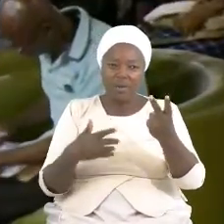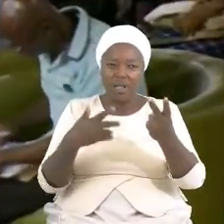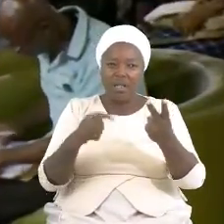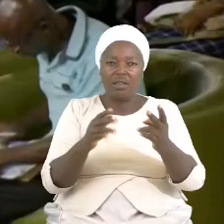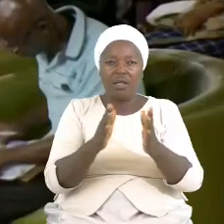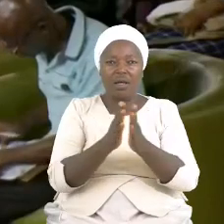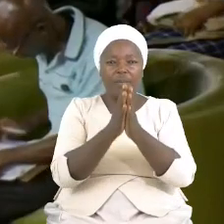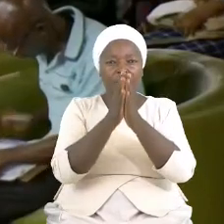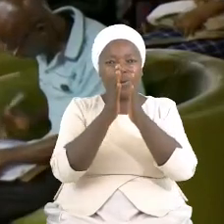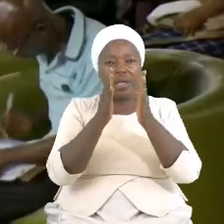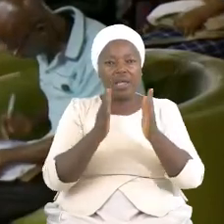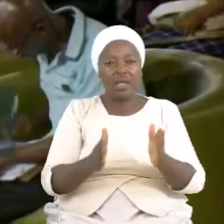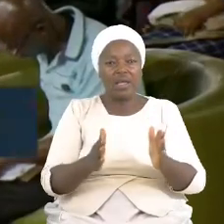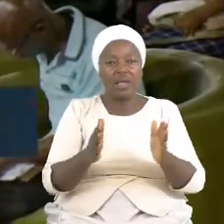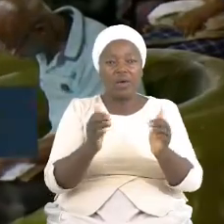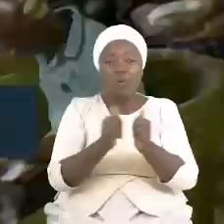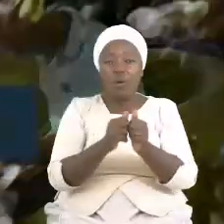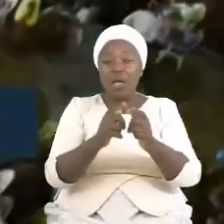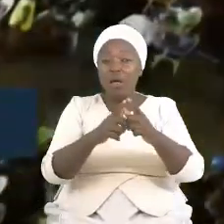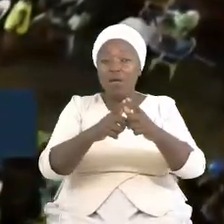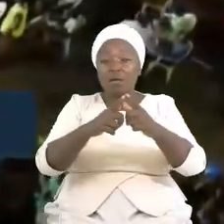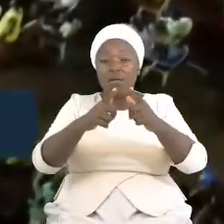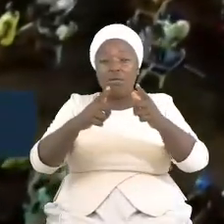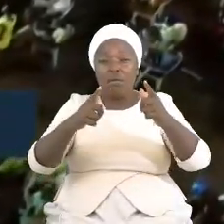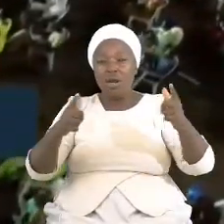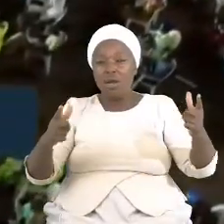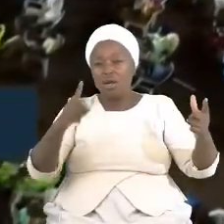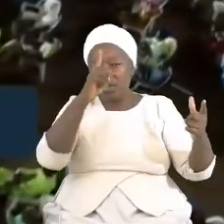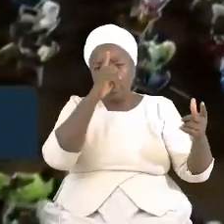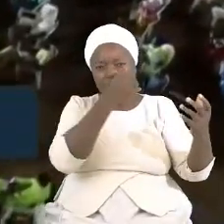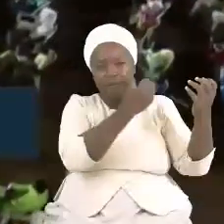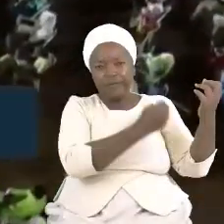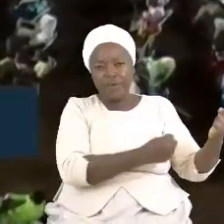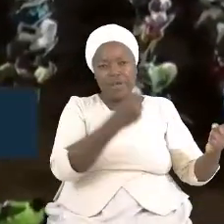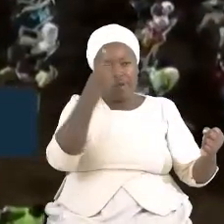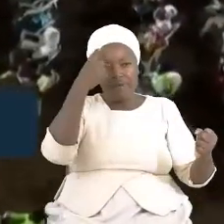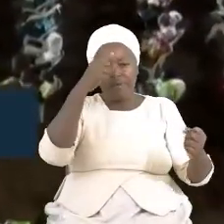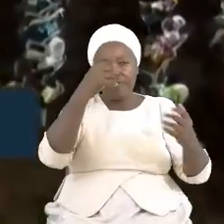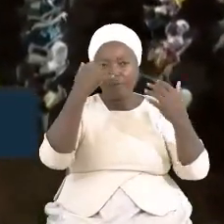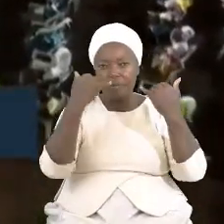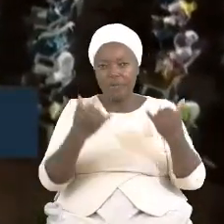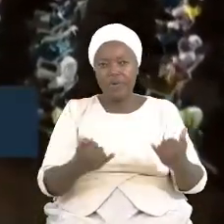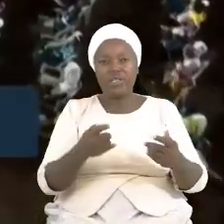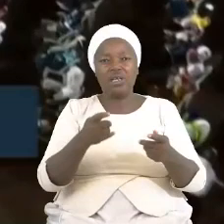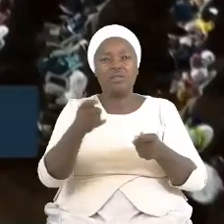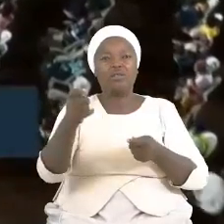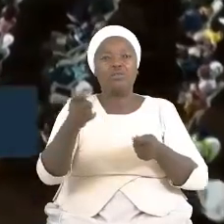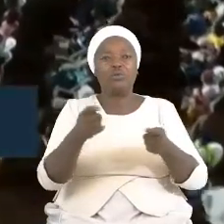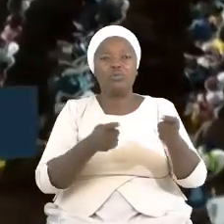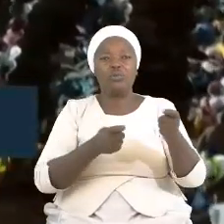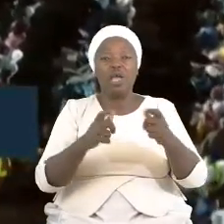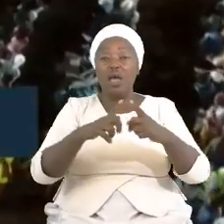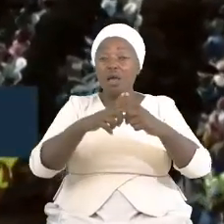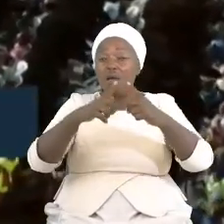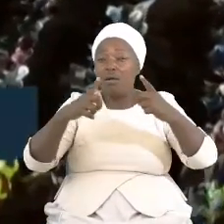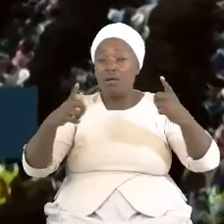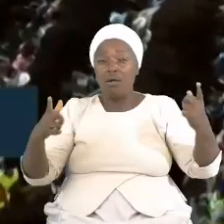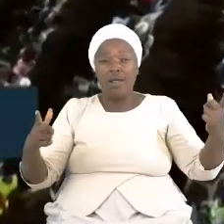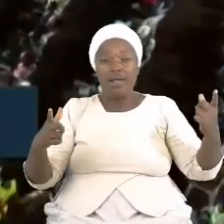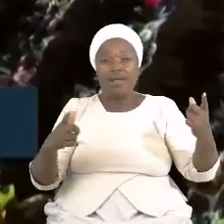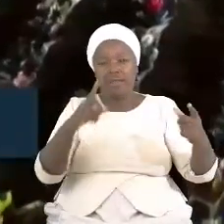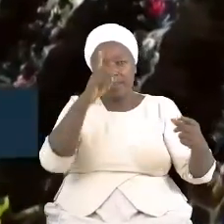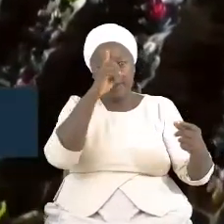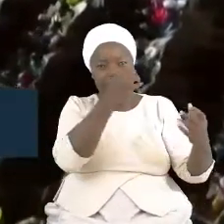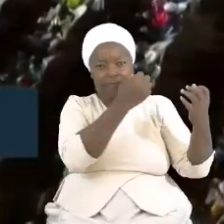with great faith for present dominion. Great faith for